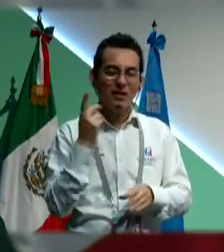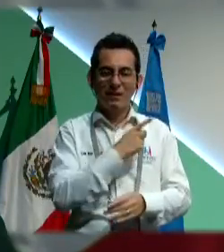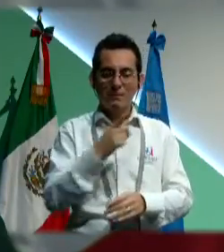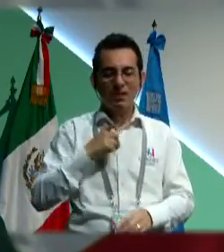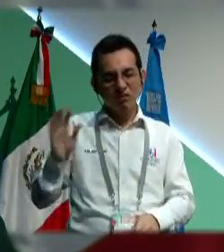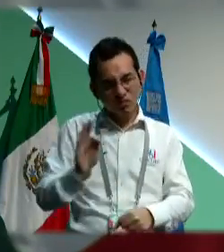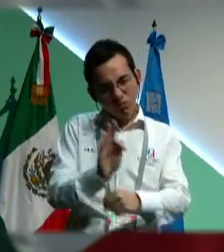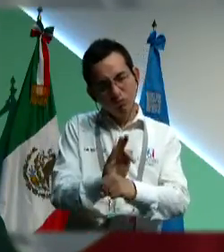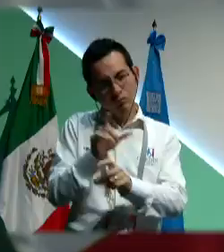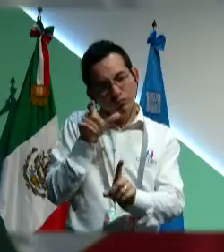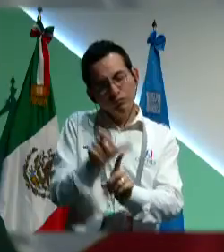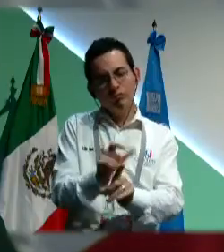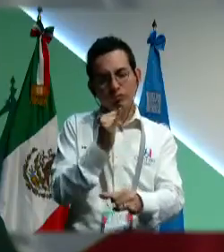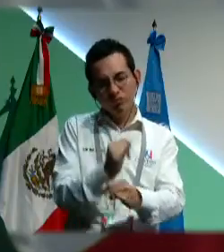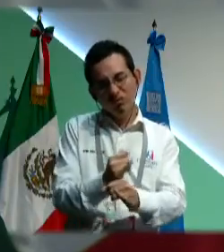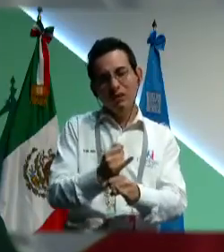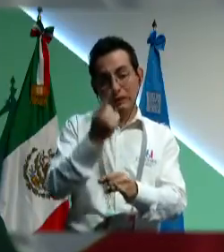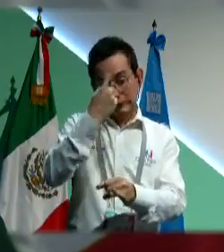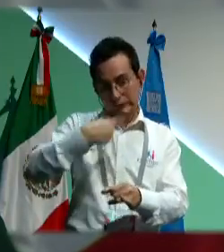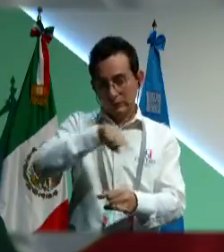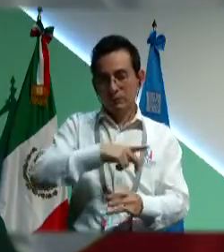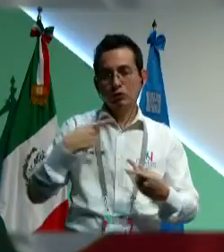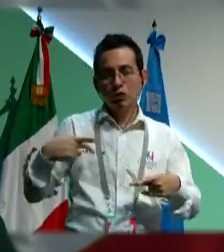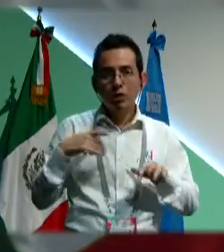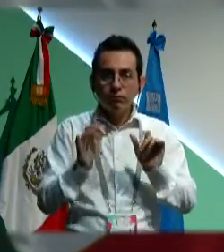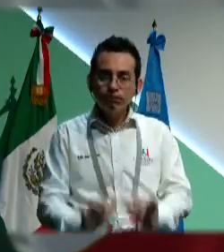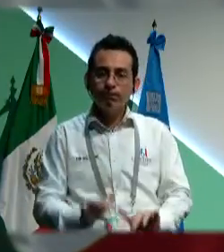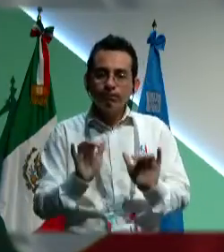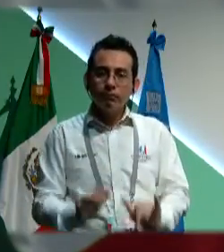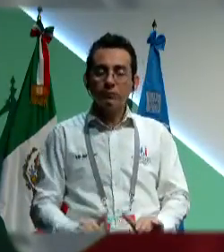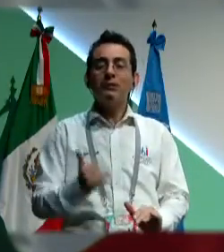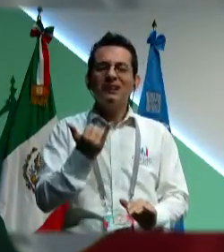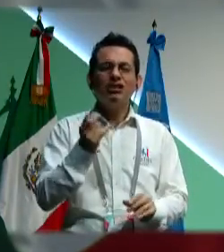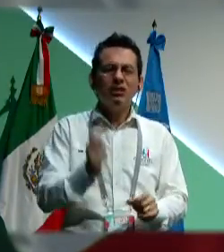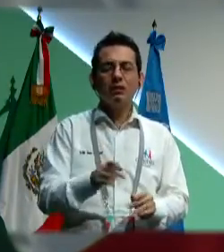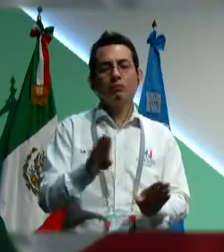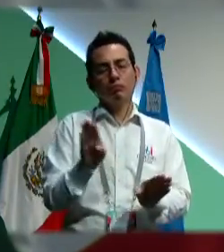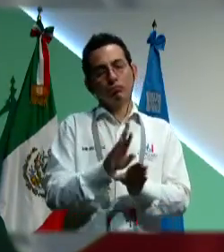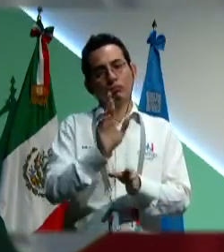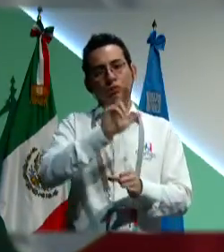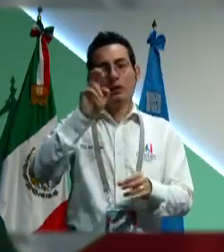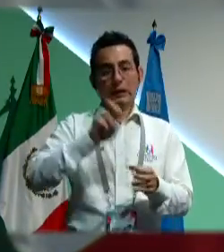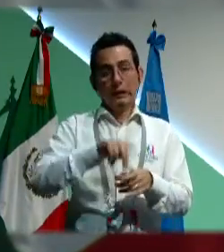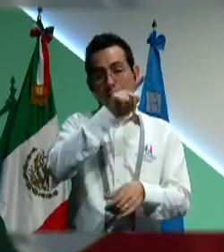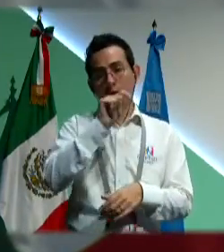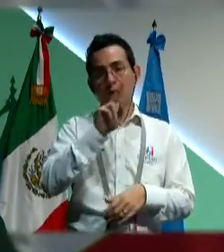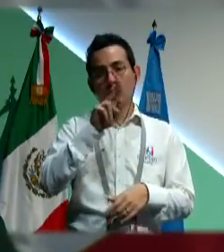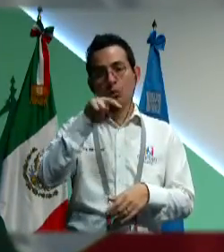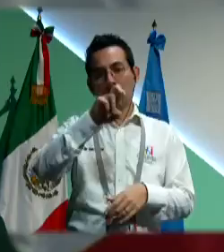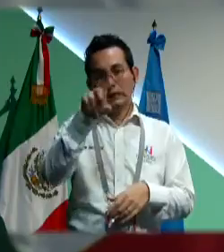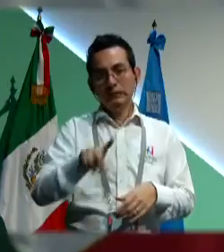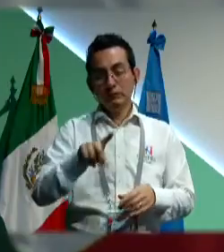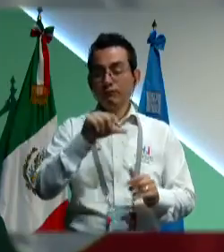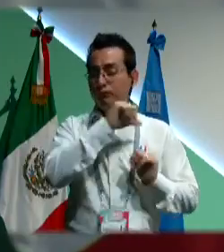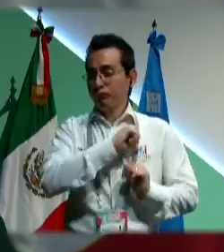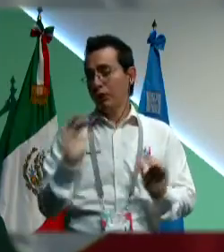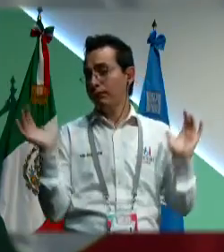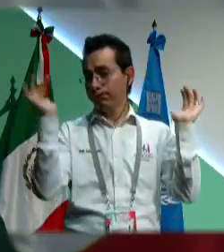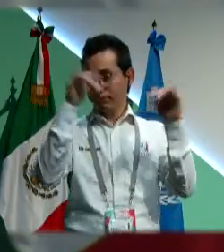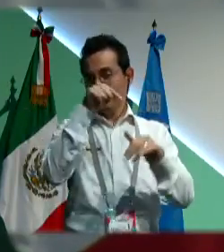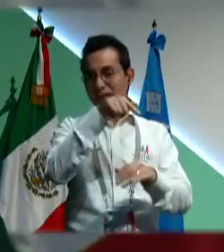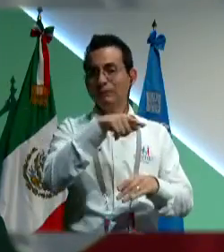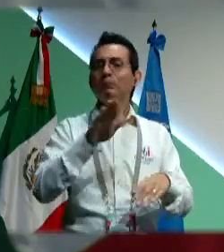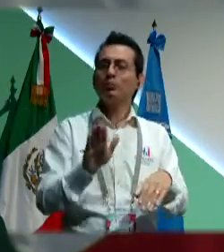Agenda. The task for civil society is cut out. Unless social movements can come together to reimagine an